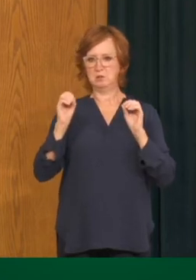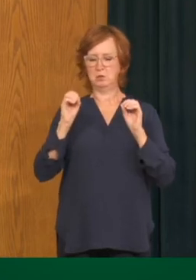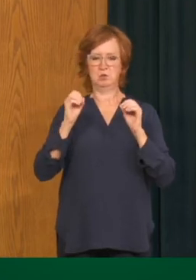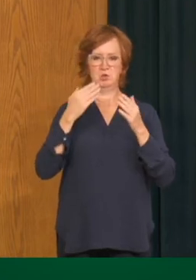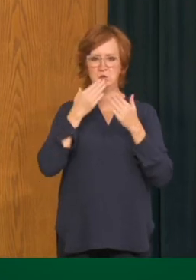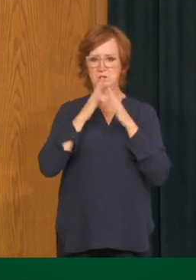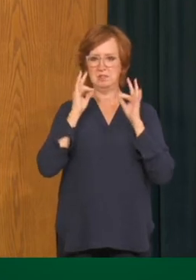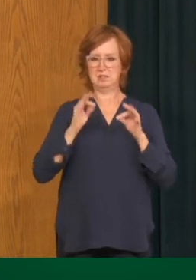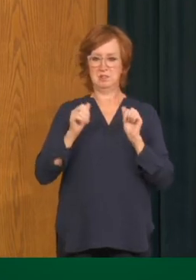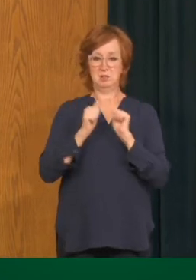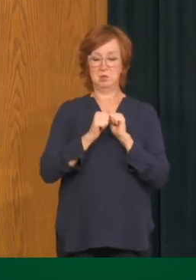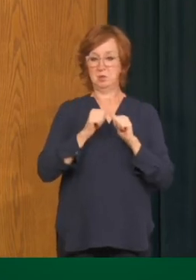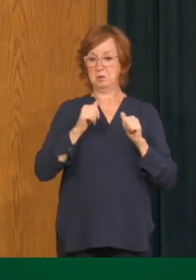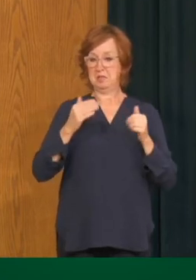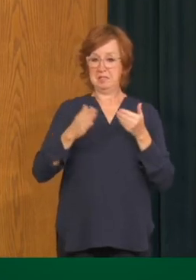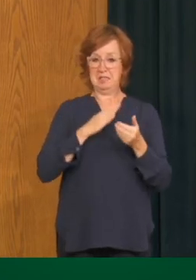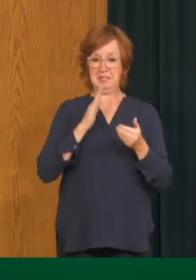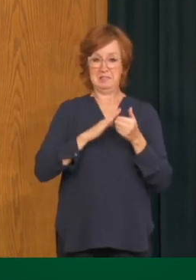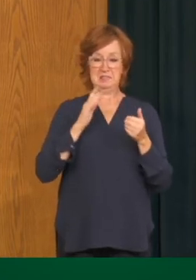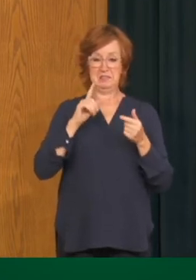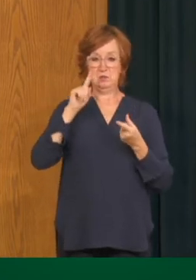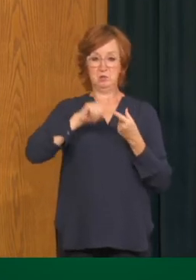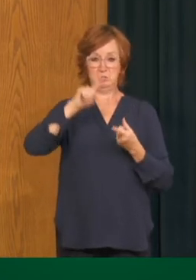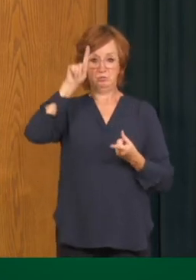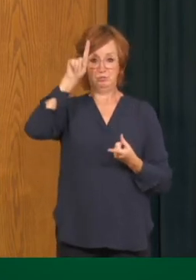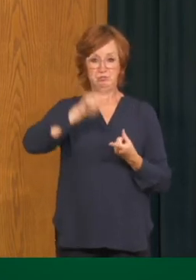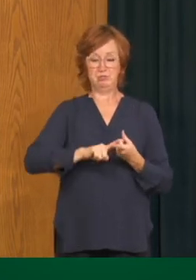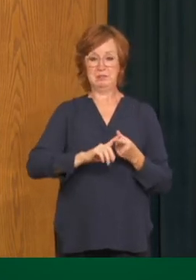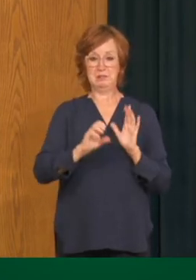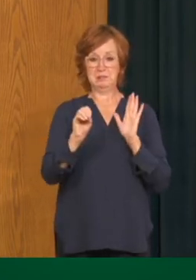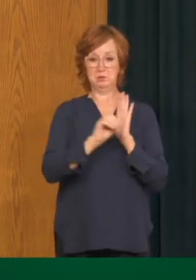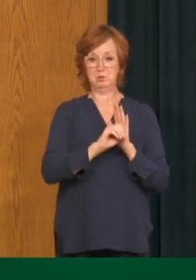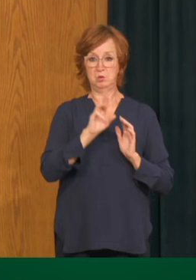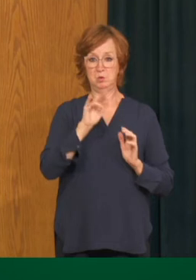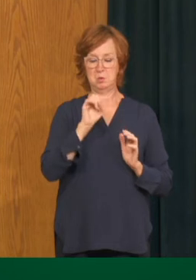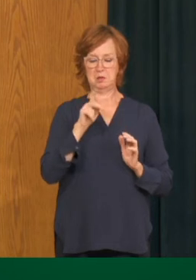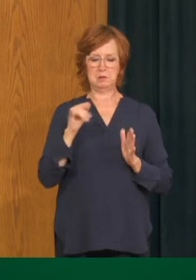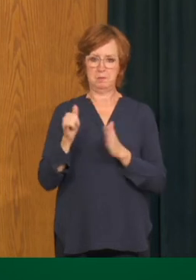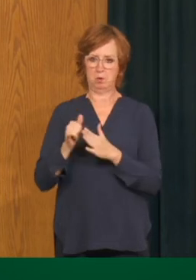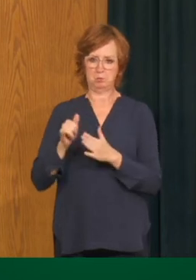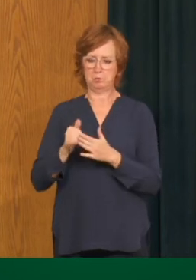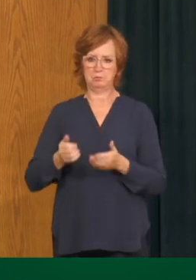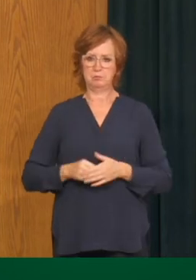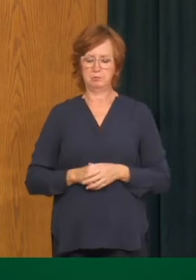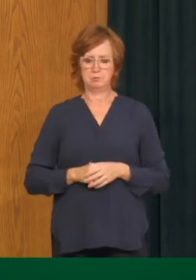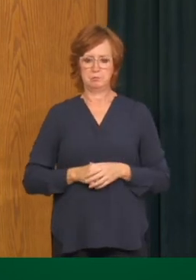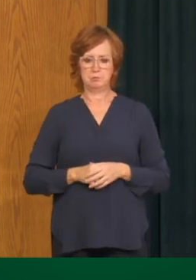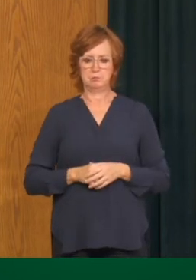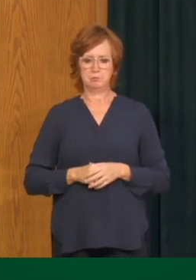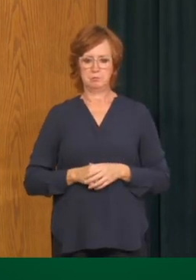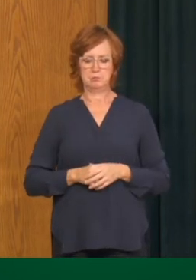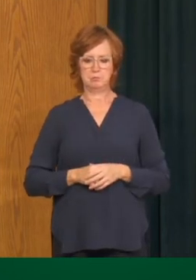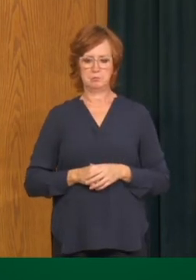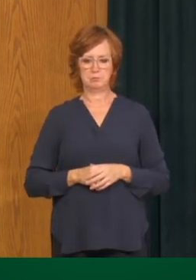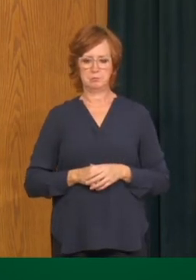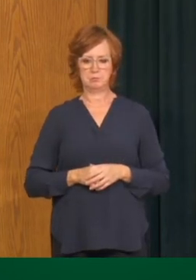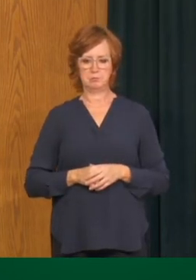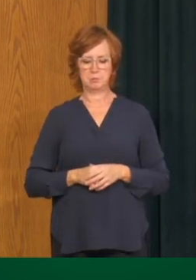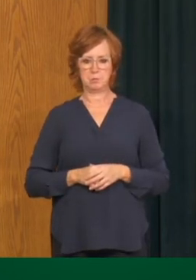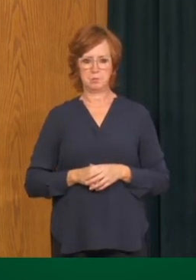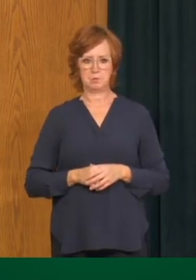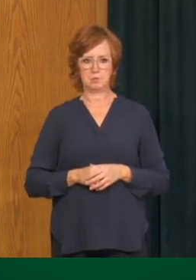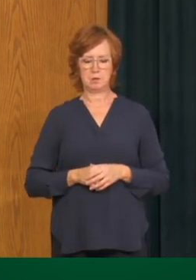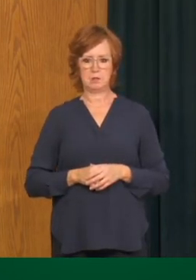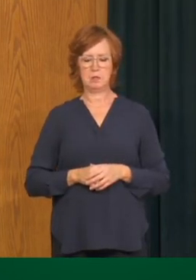we could have just remained in lockdown. And similar approach applies to schools. Now, obviously, the concern is higher for